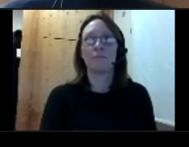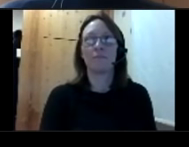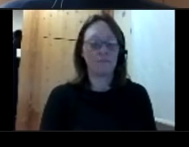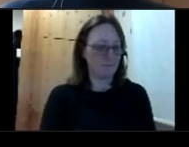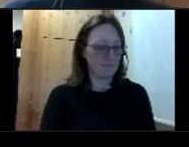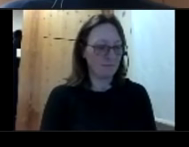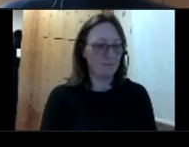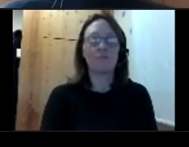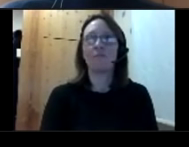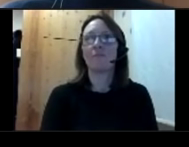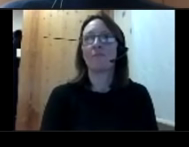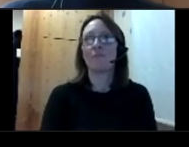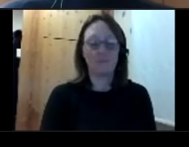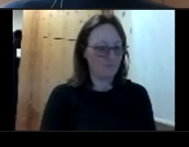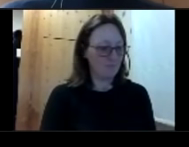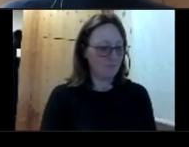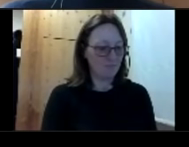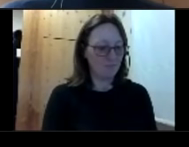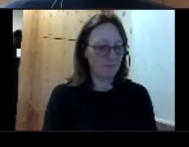for that.